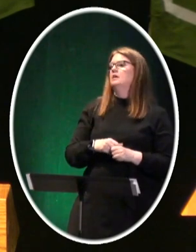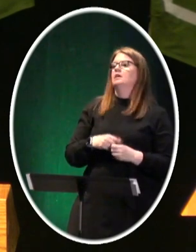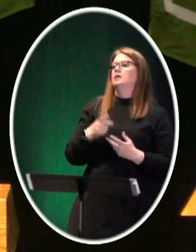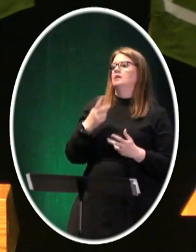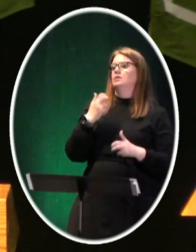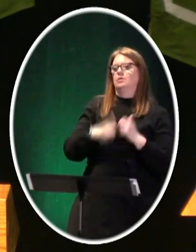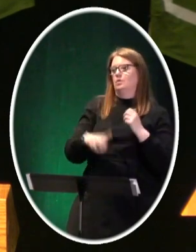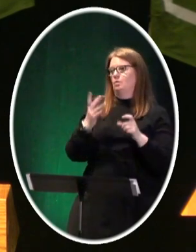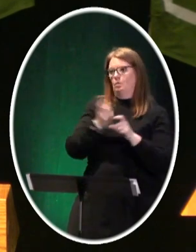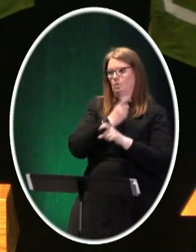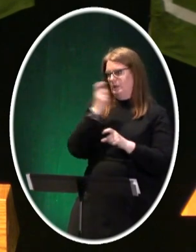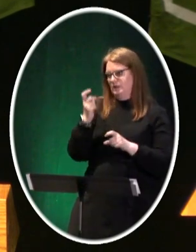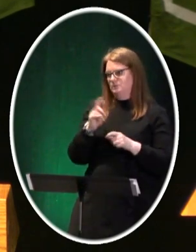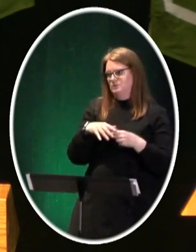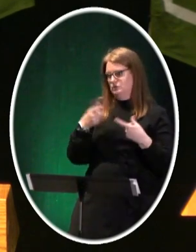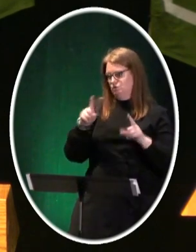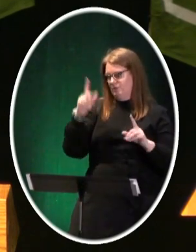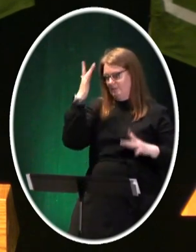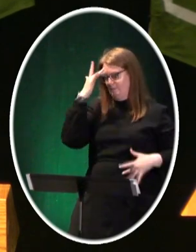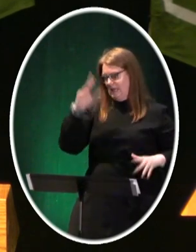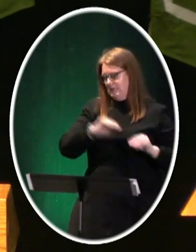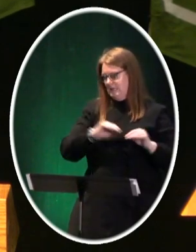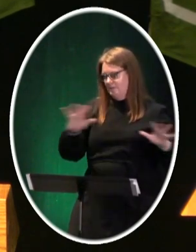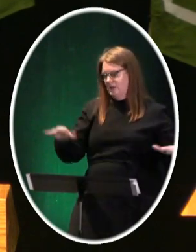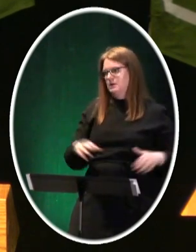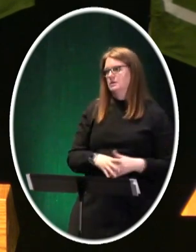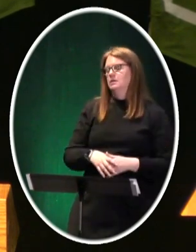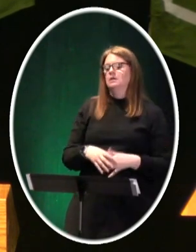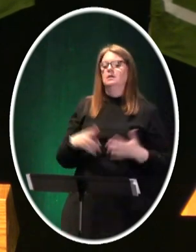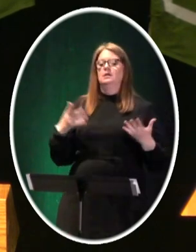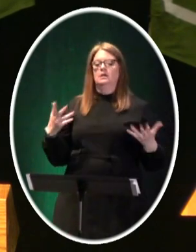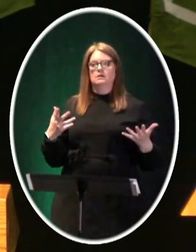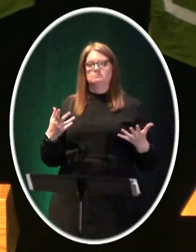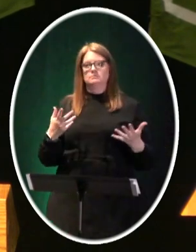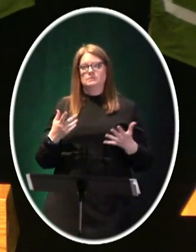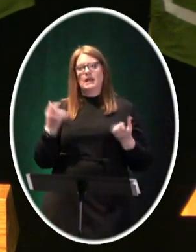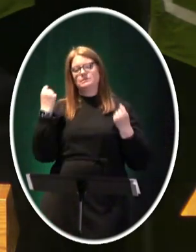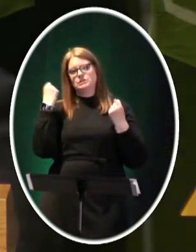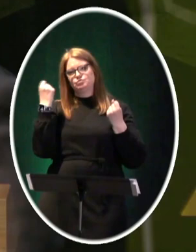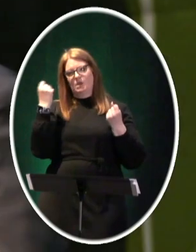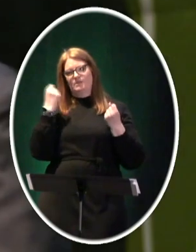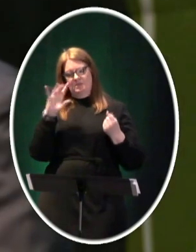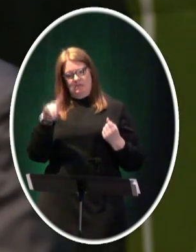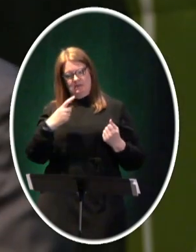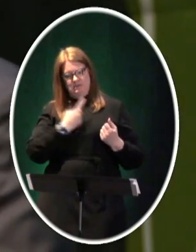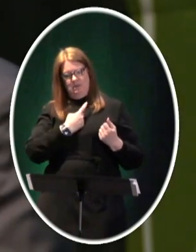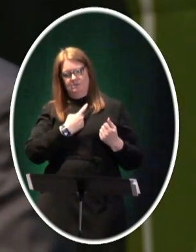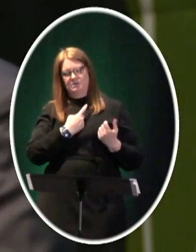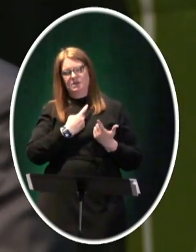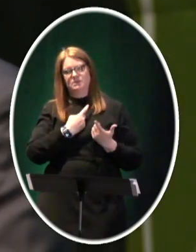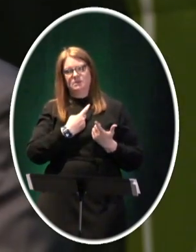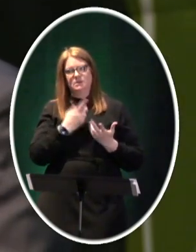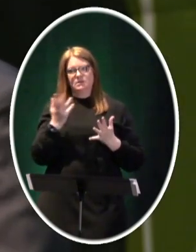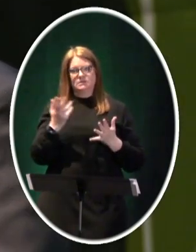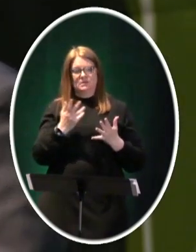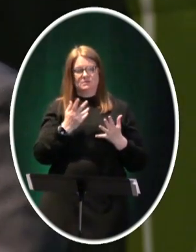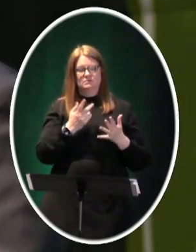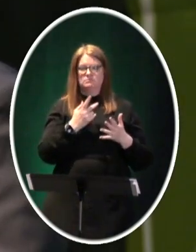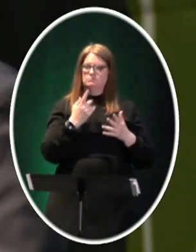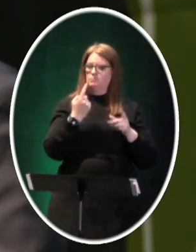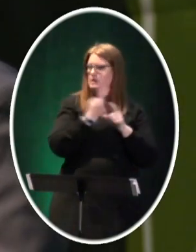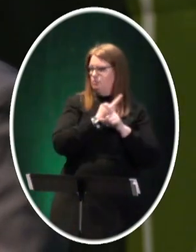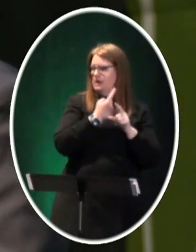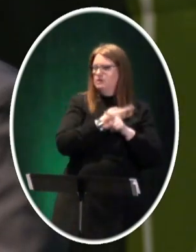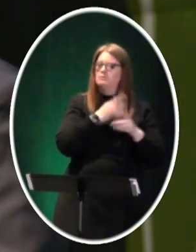couldn't win. Couldn't win. I found myself shifting away as I was driving by myself in my vehicle. I would find myself shifting away from listening